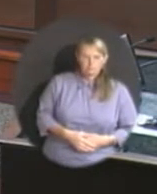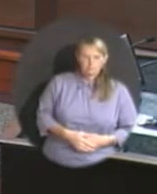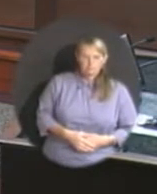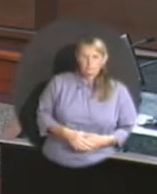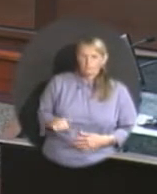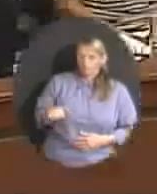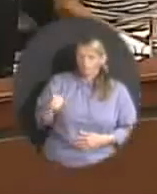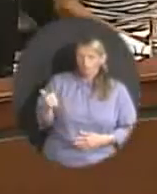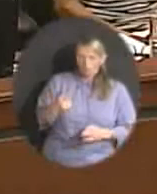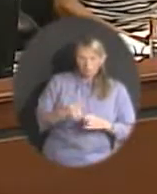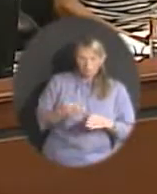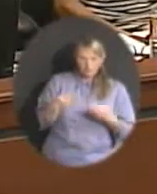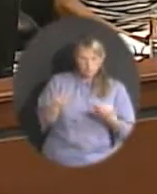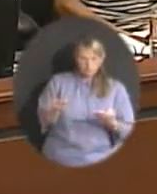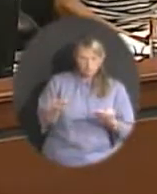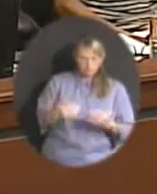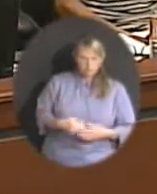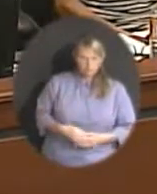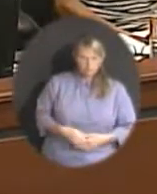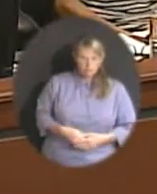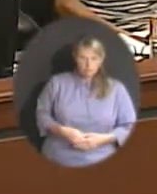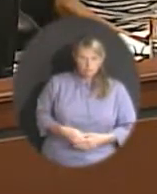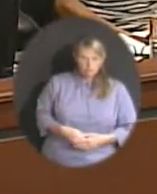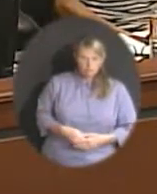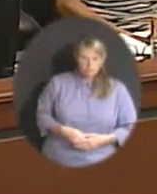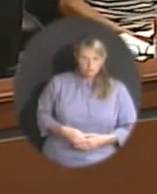Any other nominations?